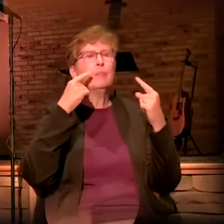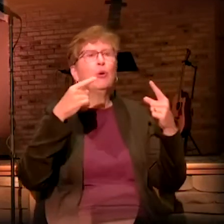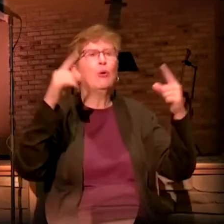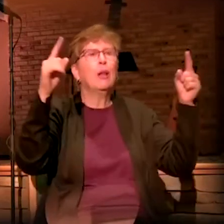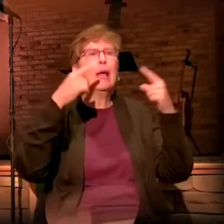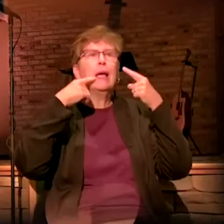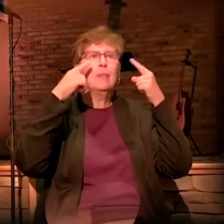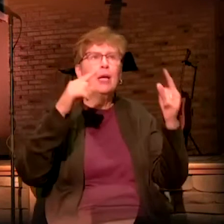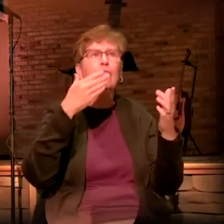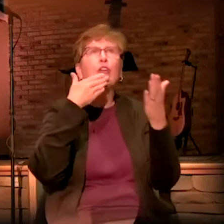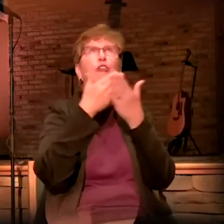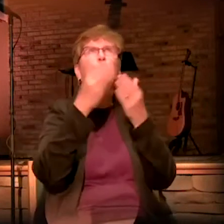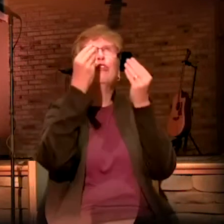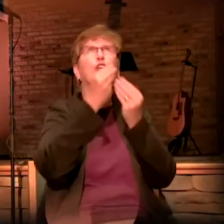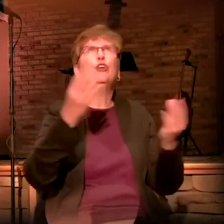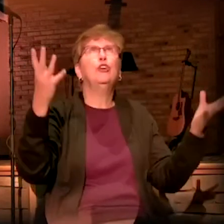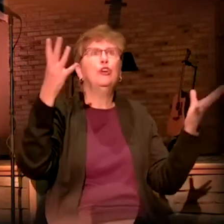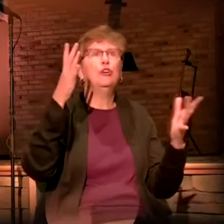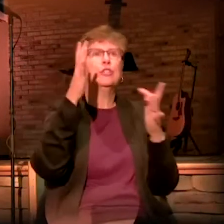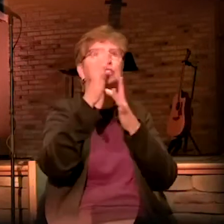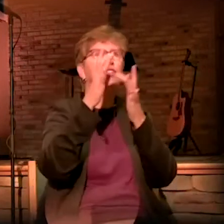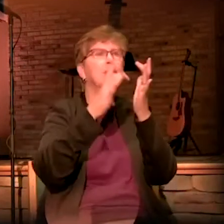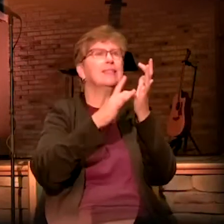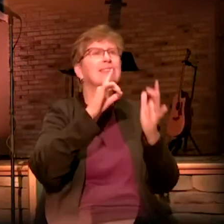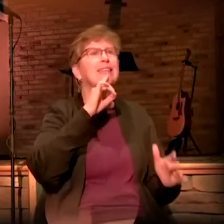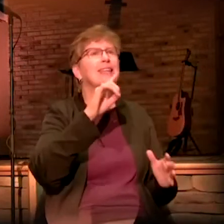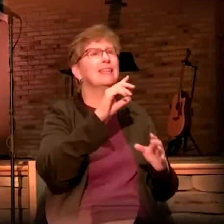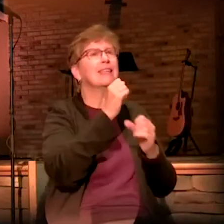news that Jesus is the Messiah.